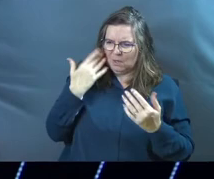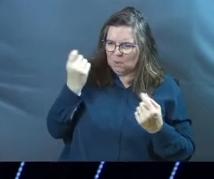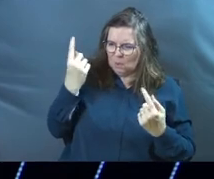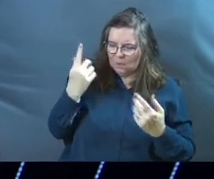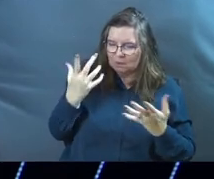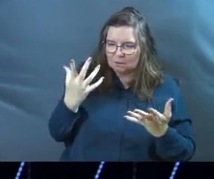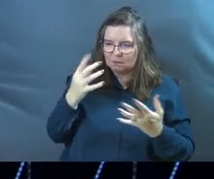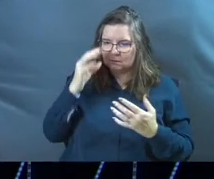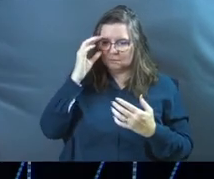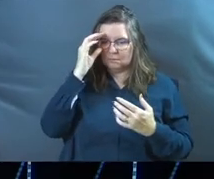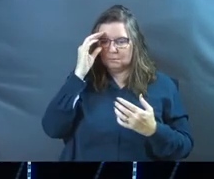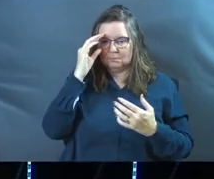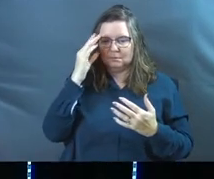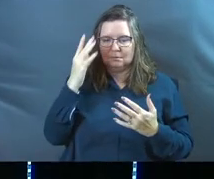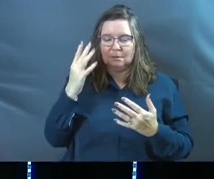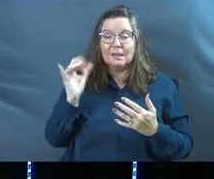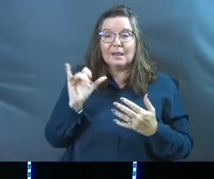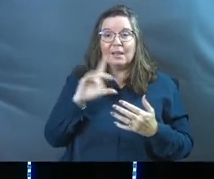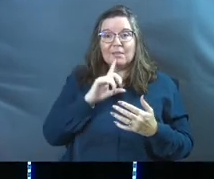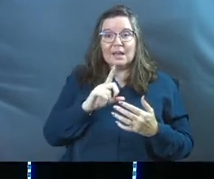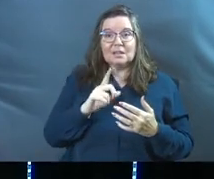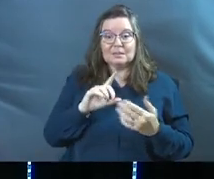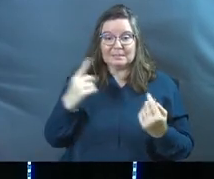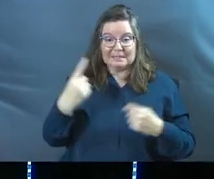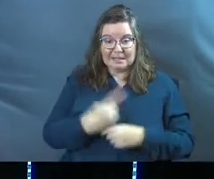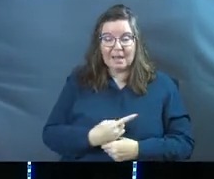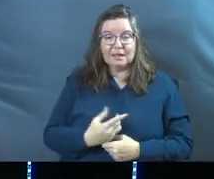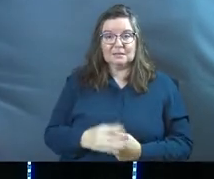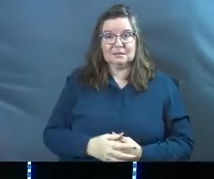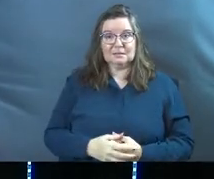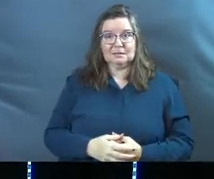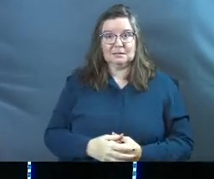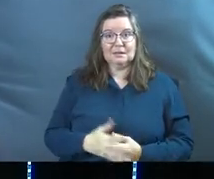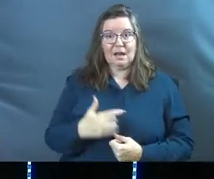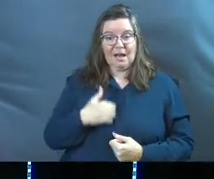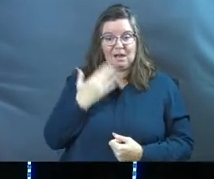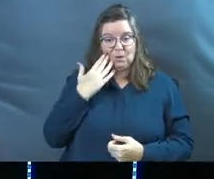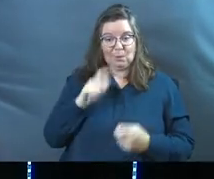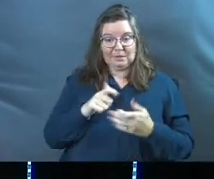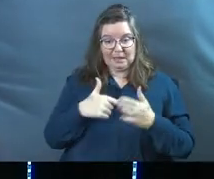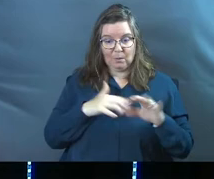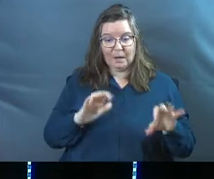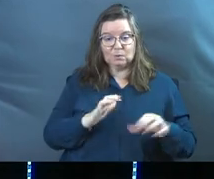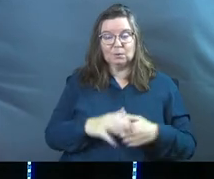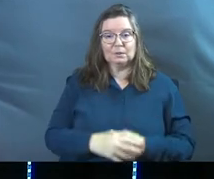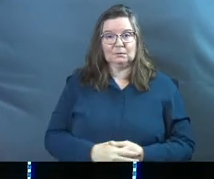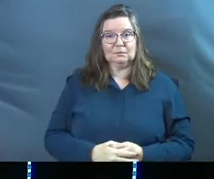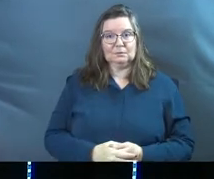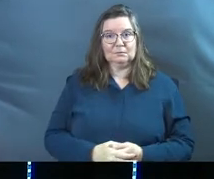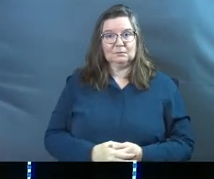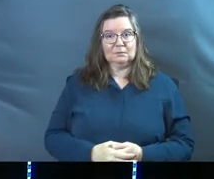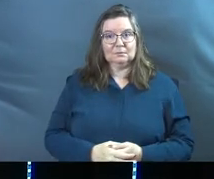what we... Like, there's been days I knew exactly what I was doing.